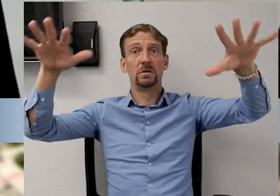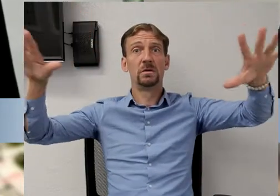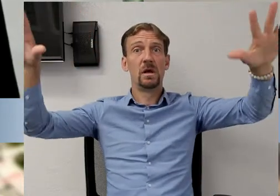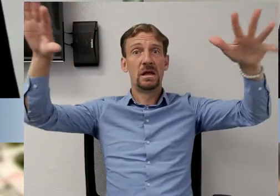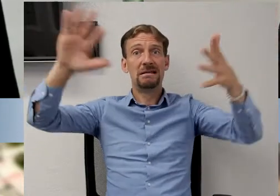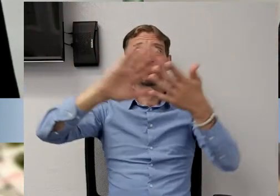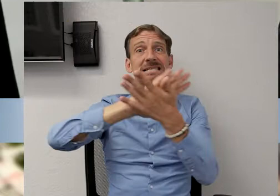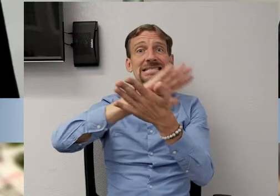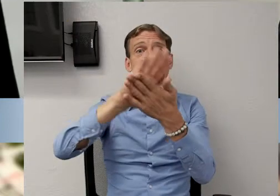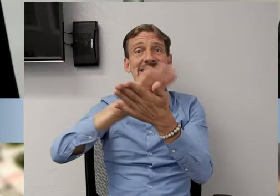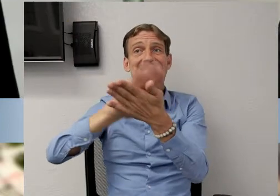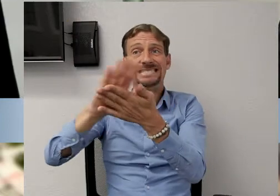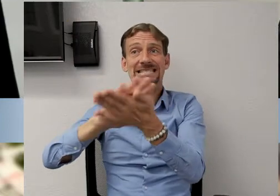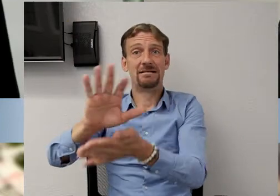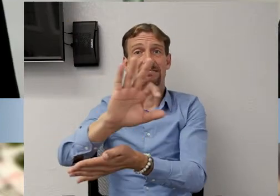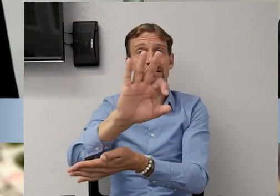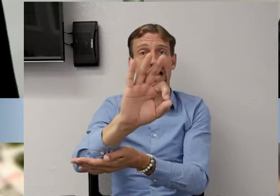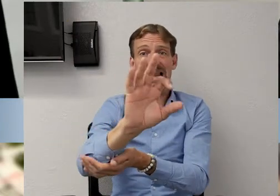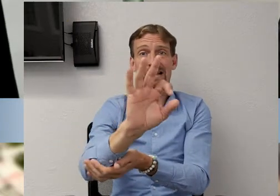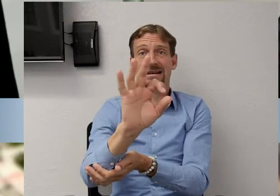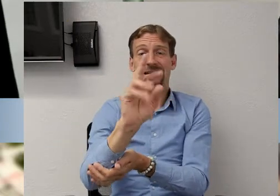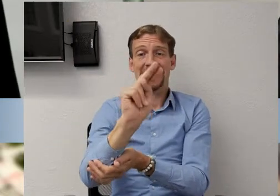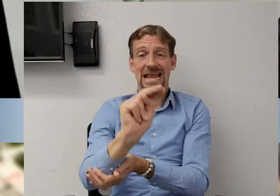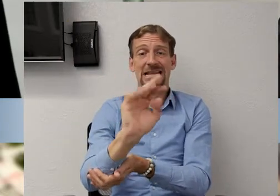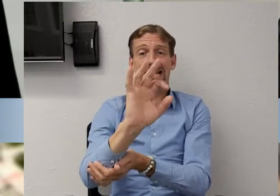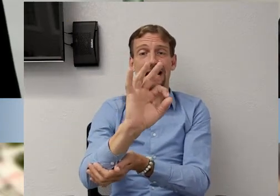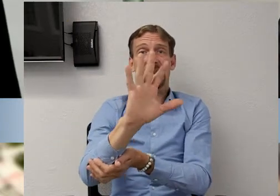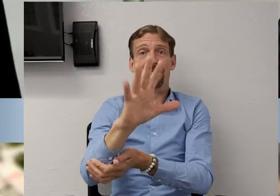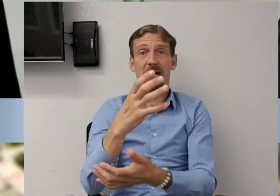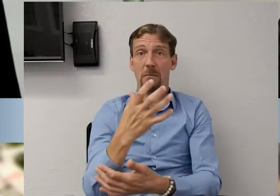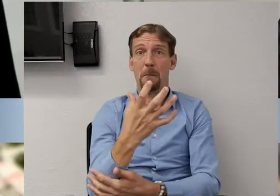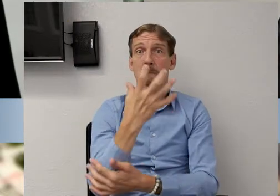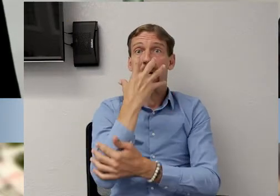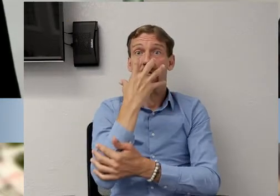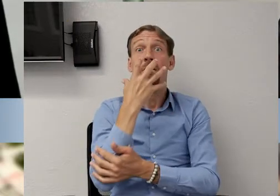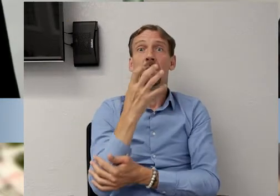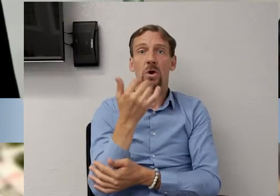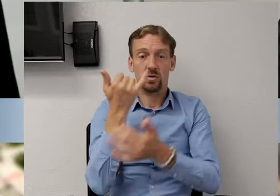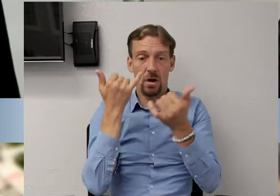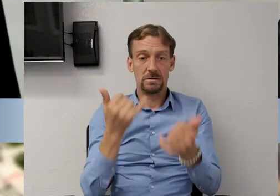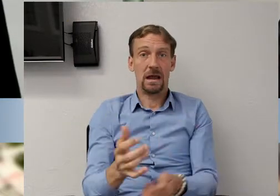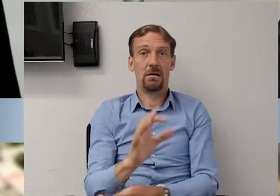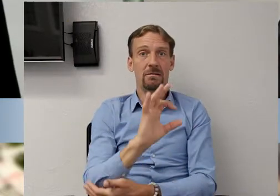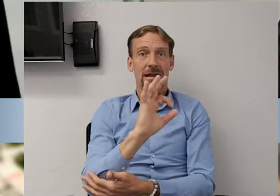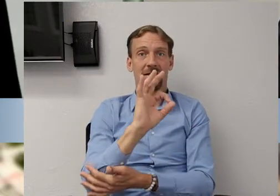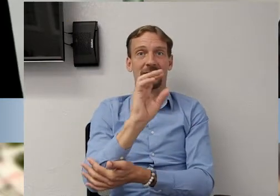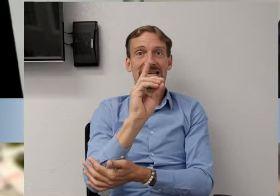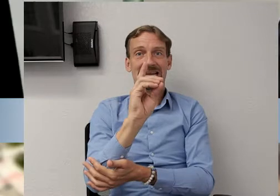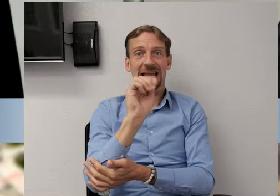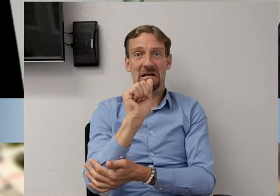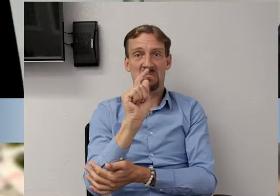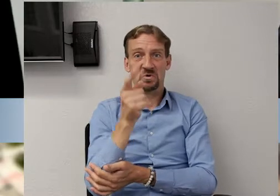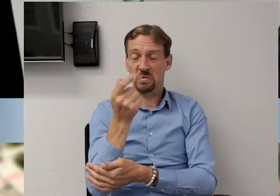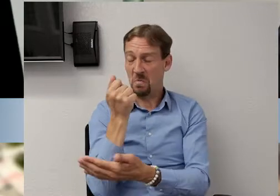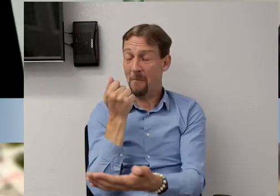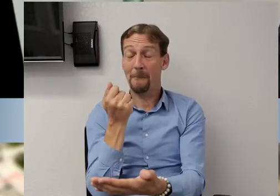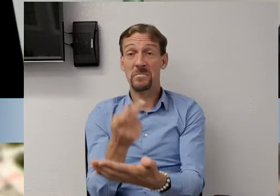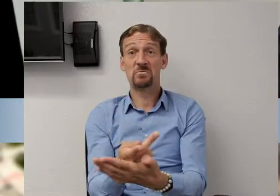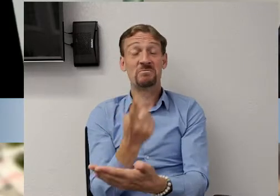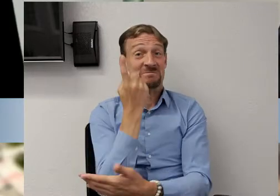clean N95 masks. So the FDA, again, has just given